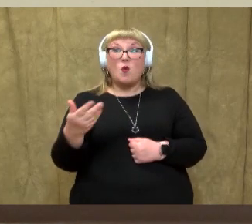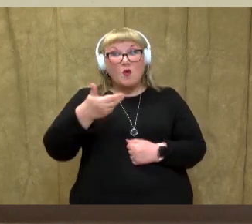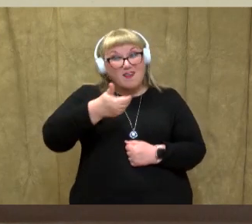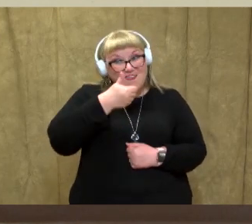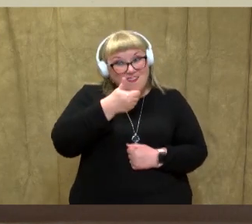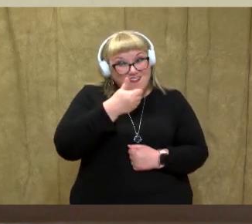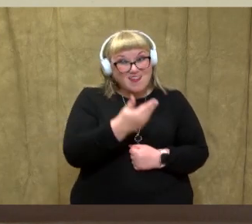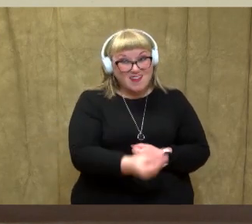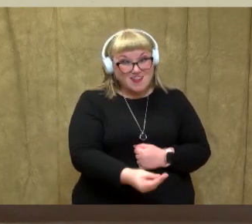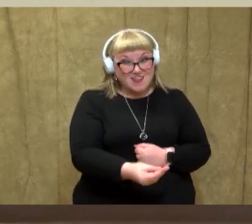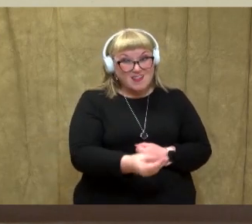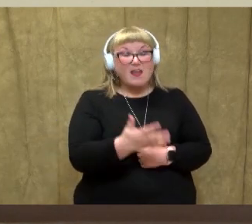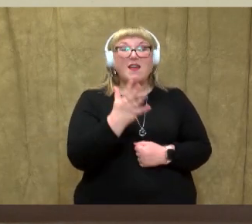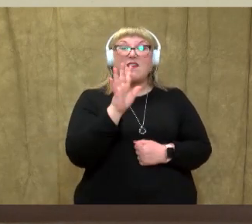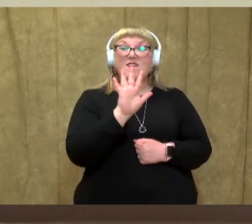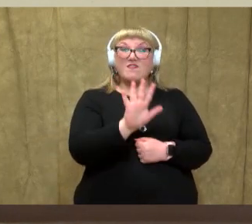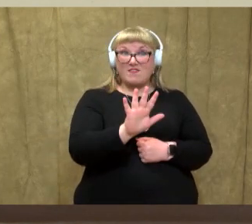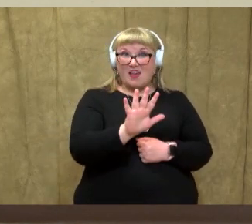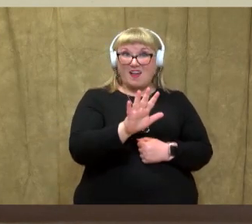4,